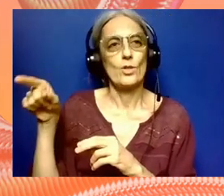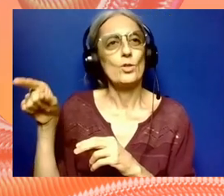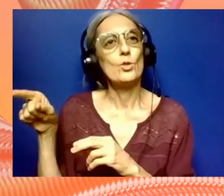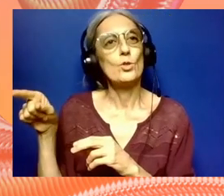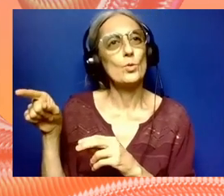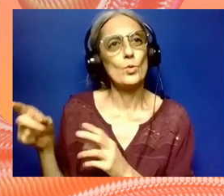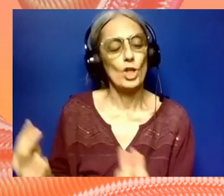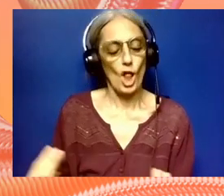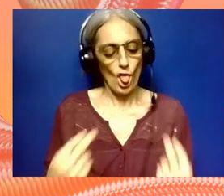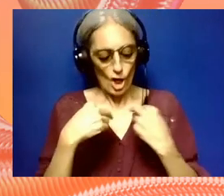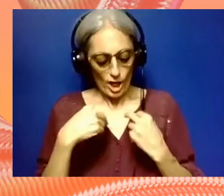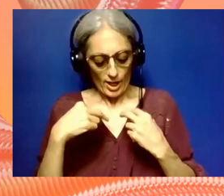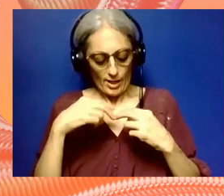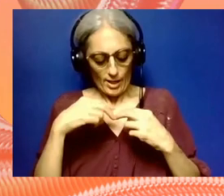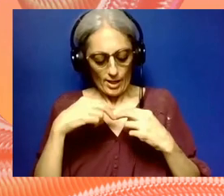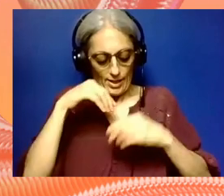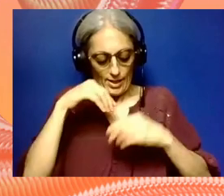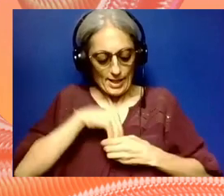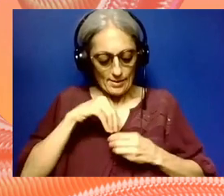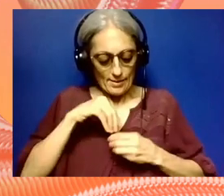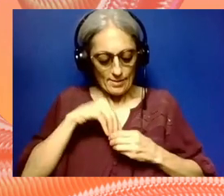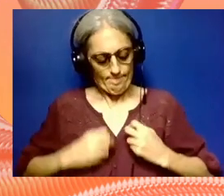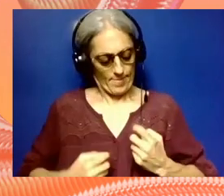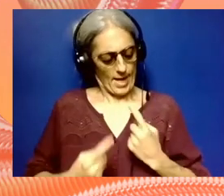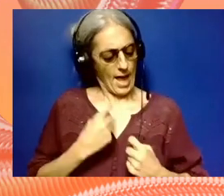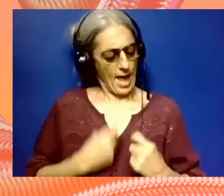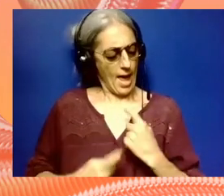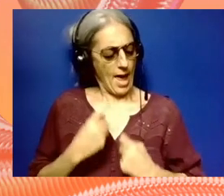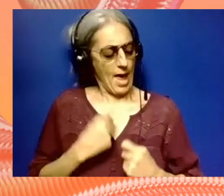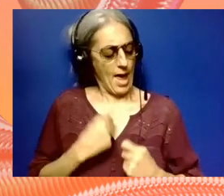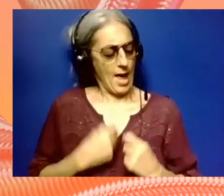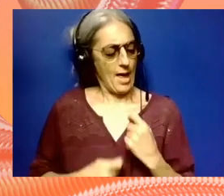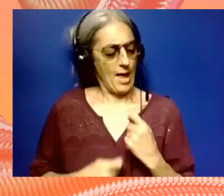wherever the instinct comes towards individualism, you